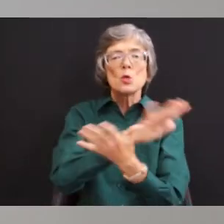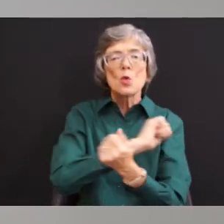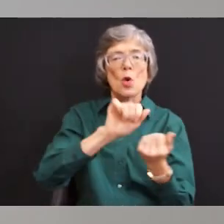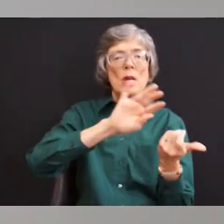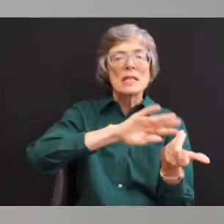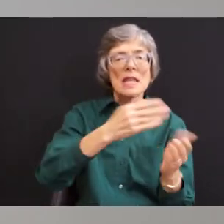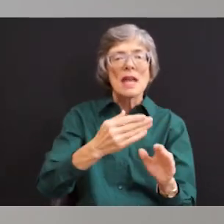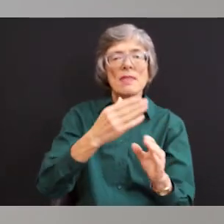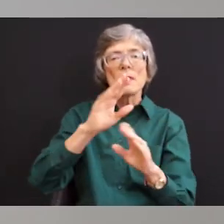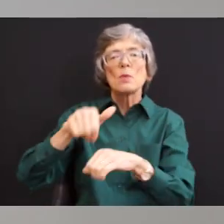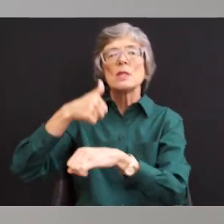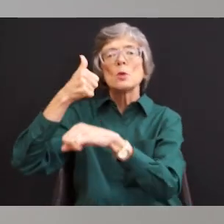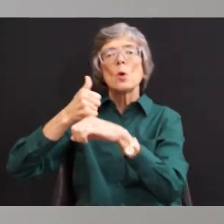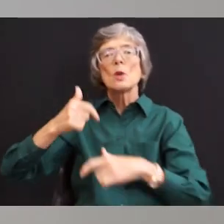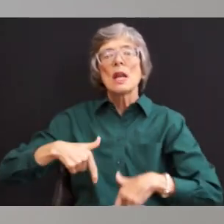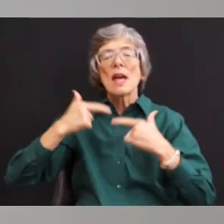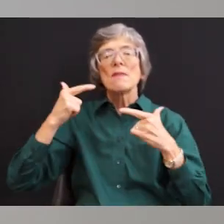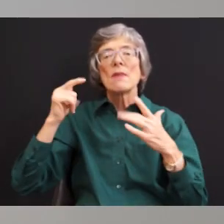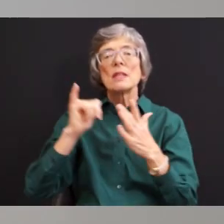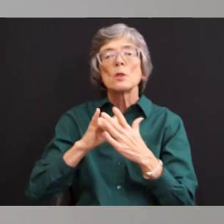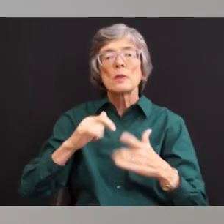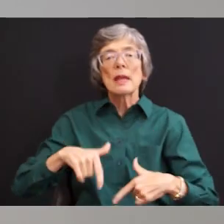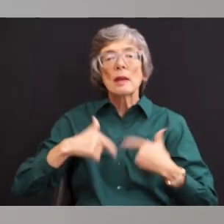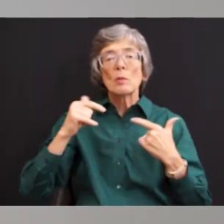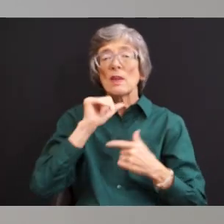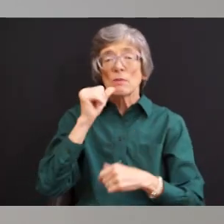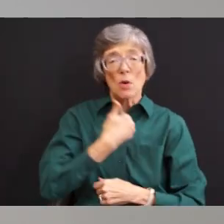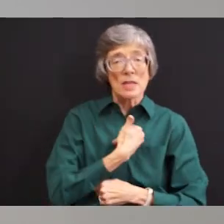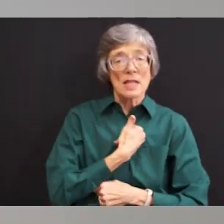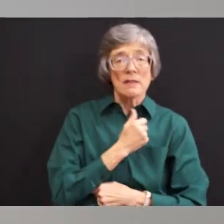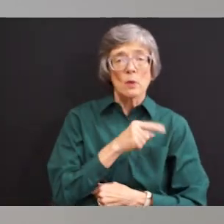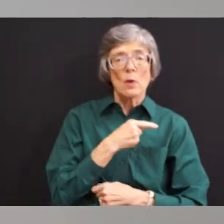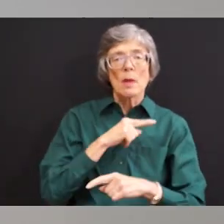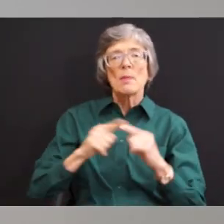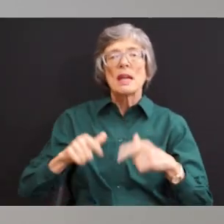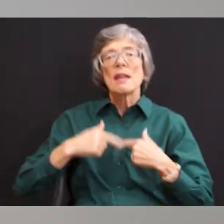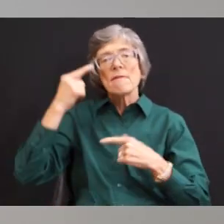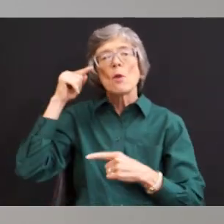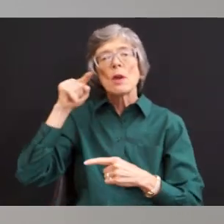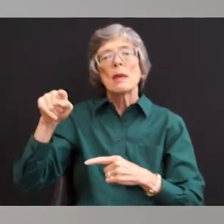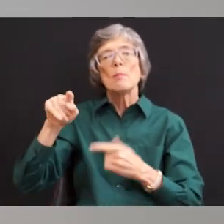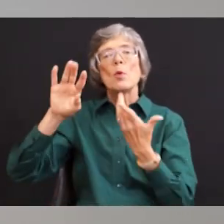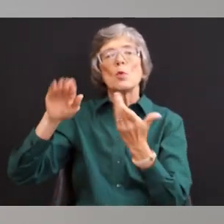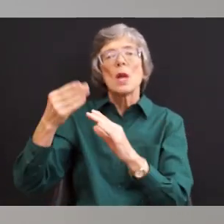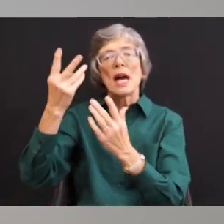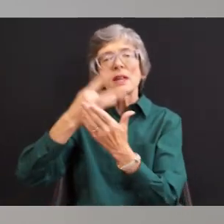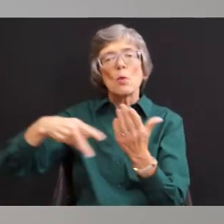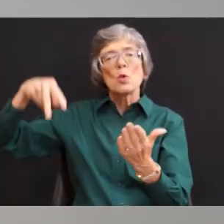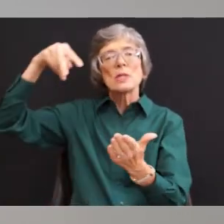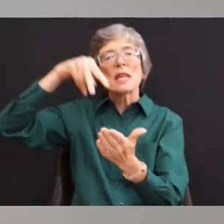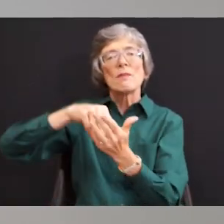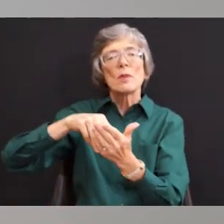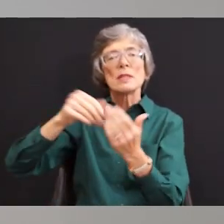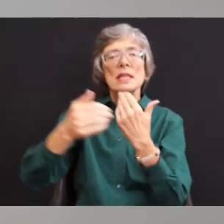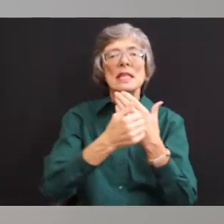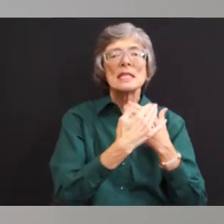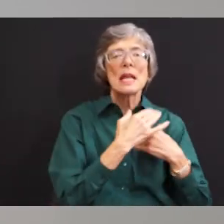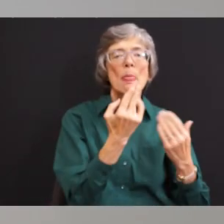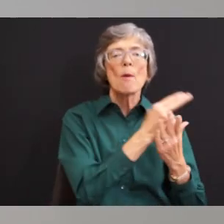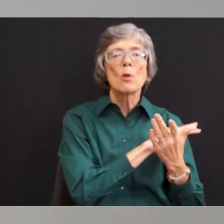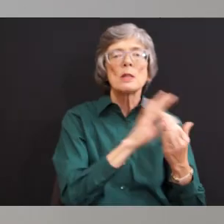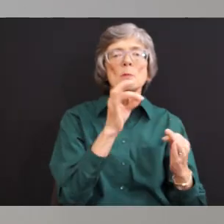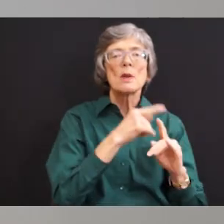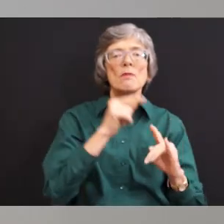life. And that we might live no longer for ourselves, but for him who died and rose again for us, he sent the Holy Spirit from you, Father,